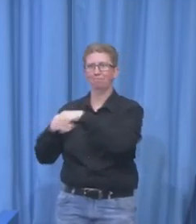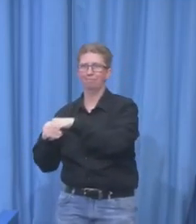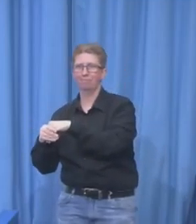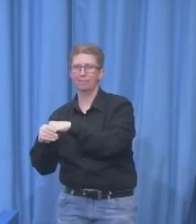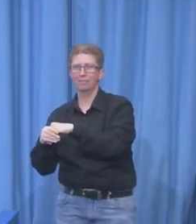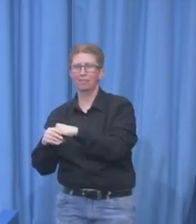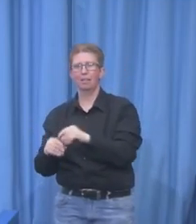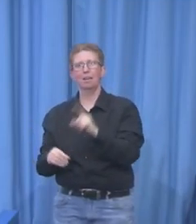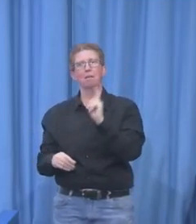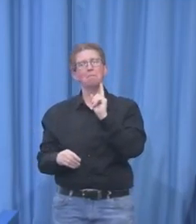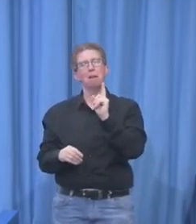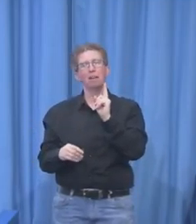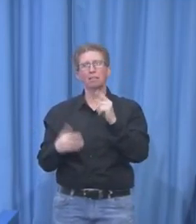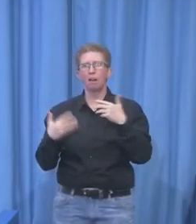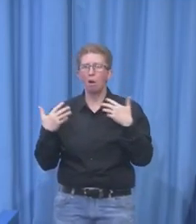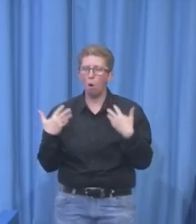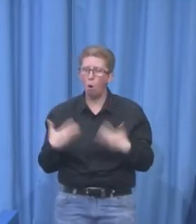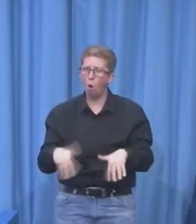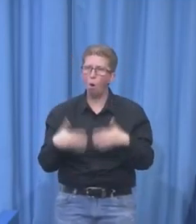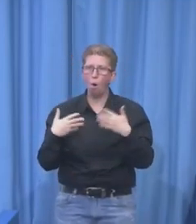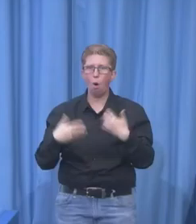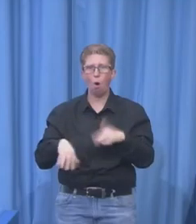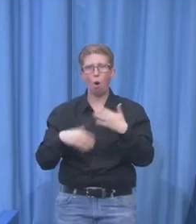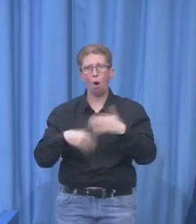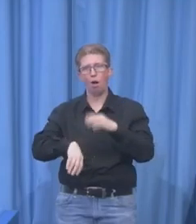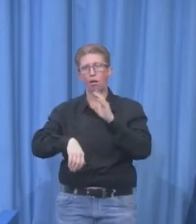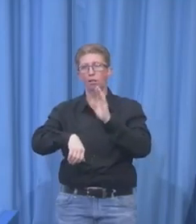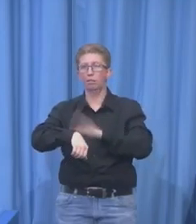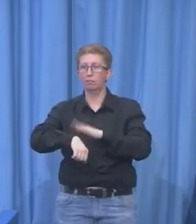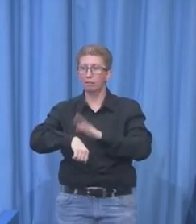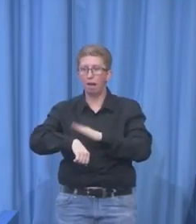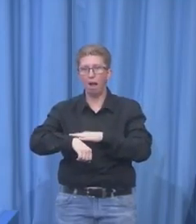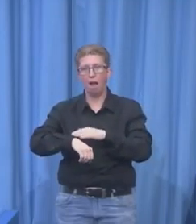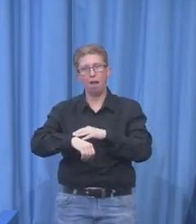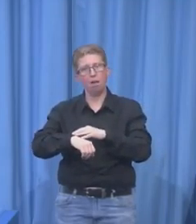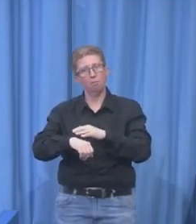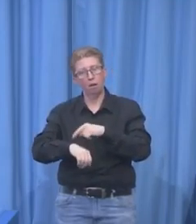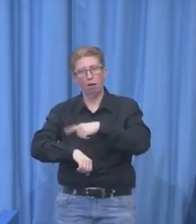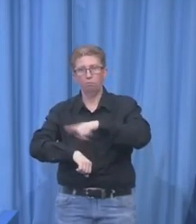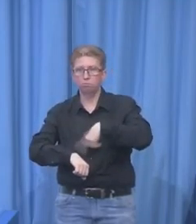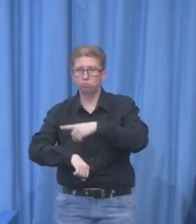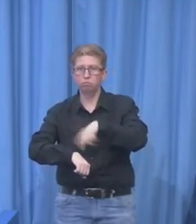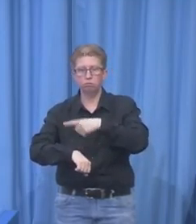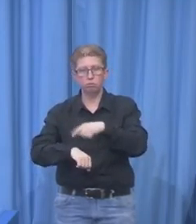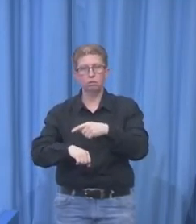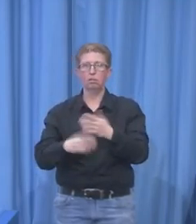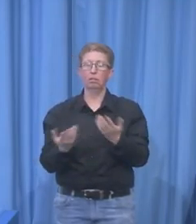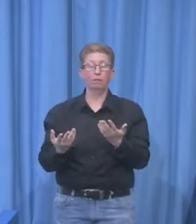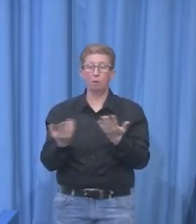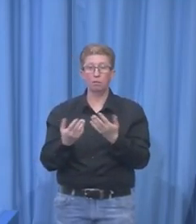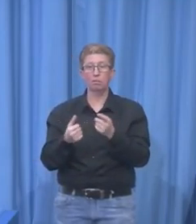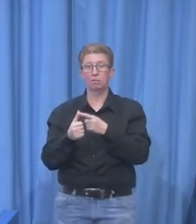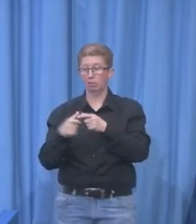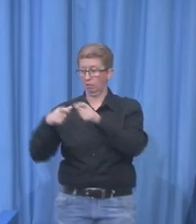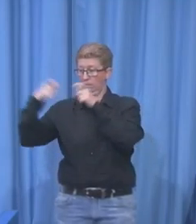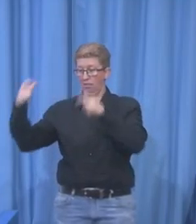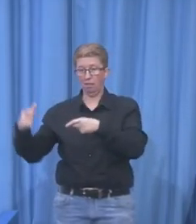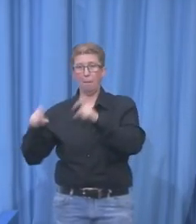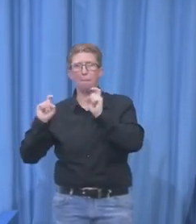for employers to put up, to recruit, to do. Do you think it could actually be a